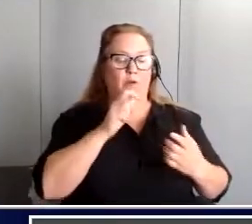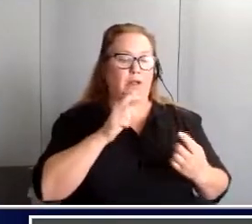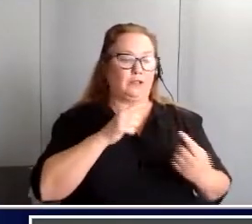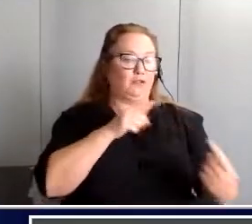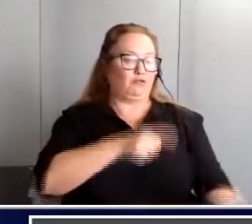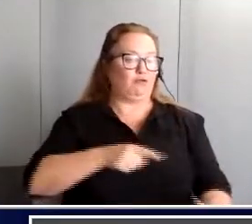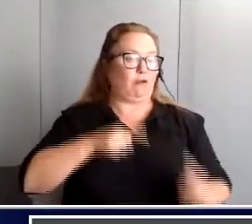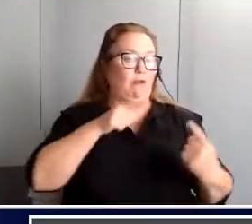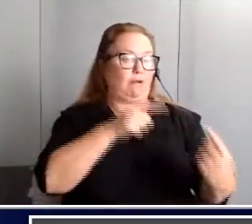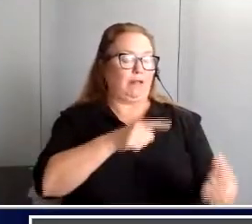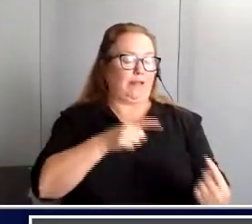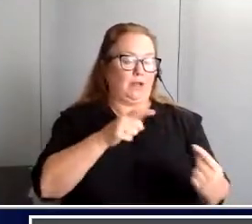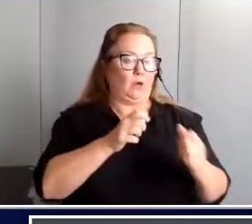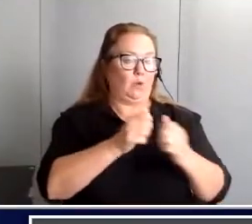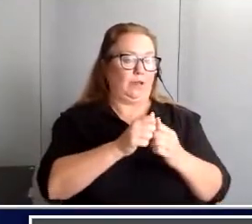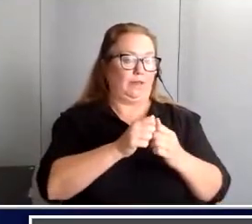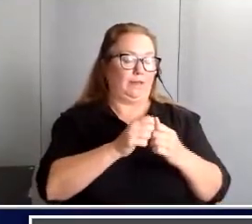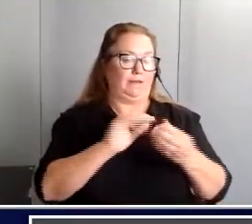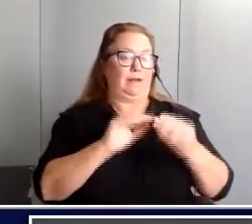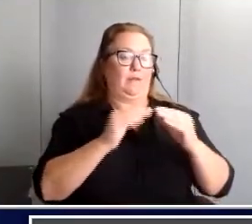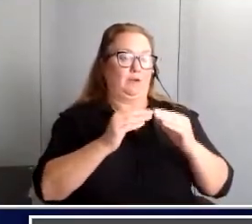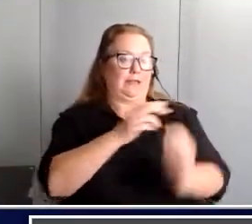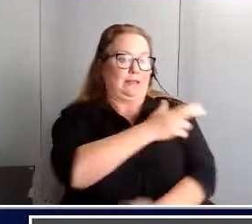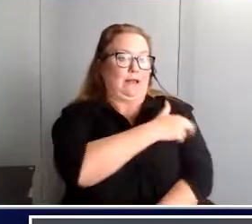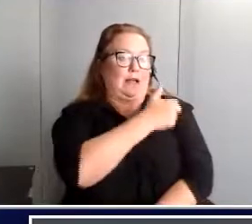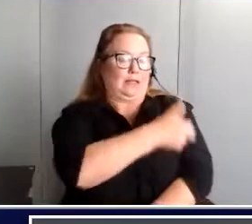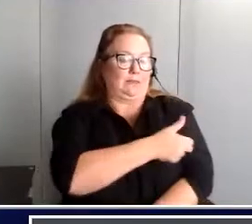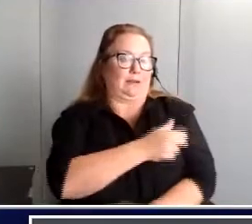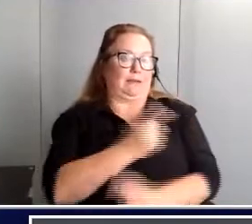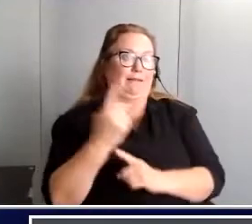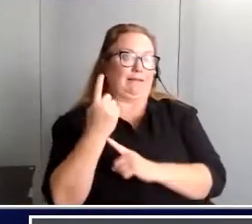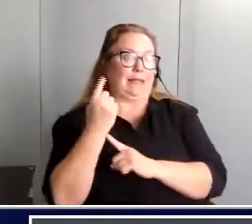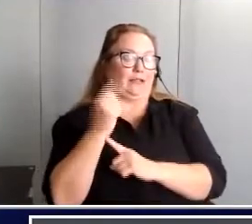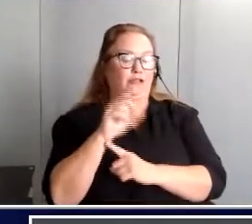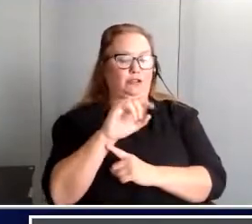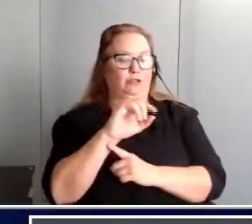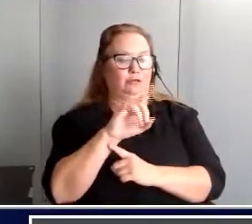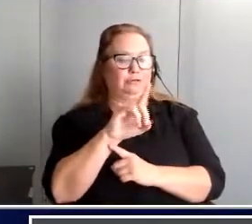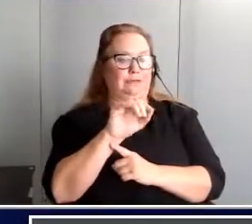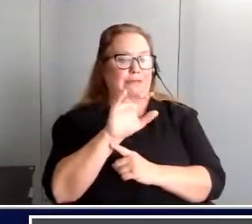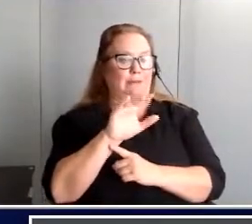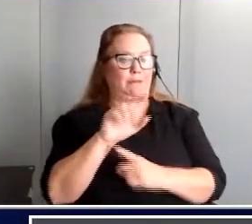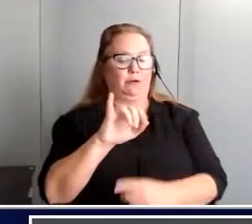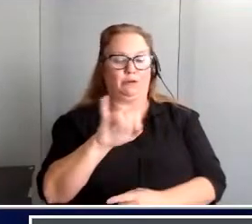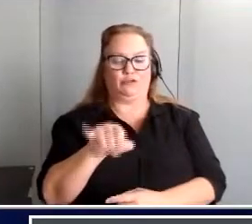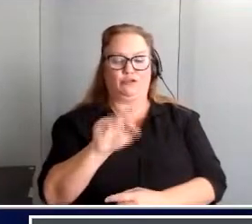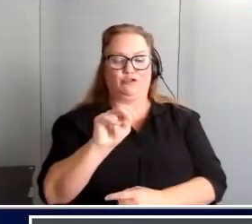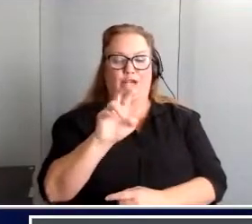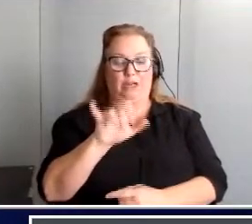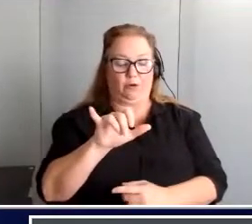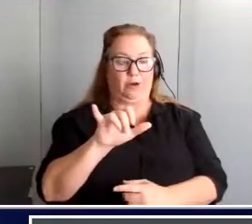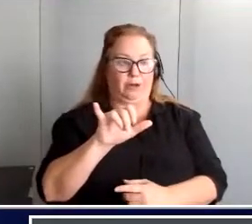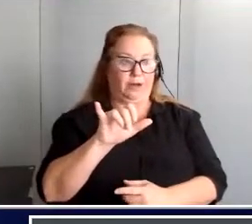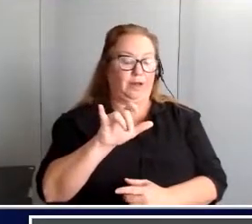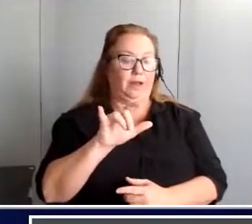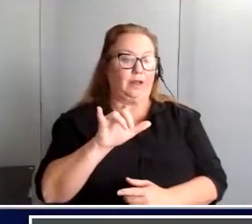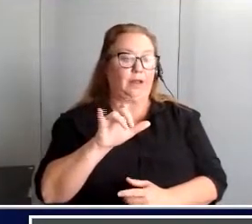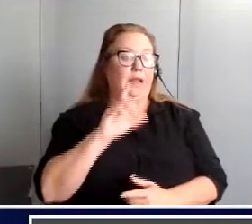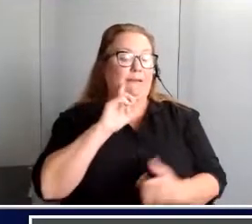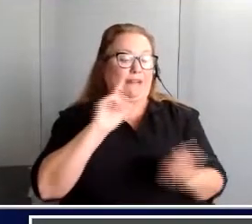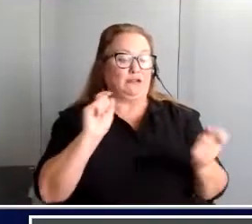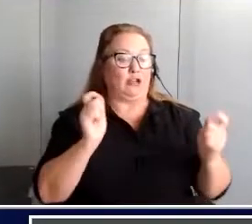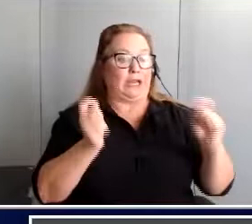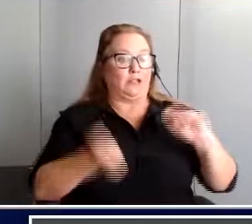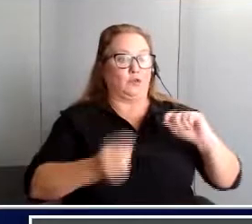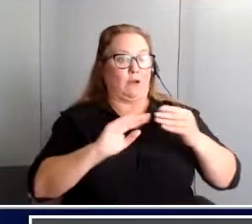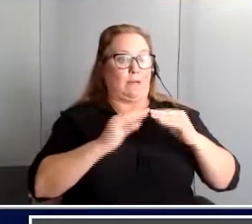last December and January when things were at a crisis point. And so I think if that changes, when we'll have a different conversation.